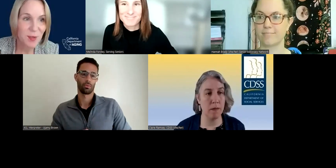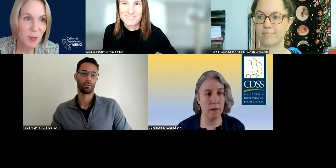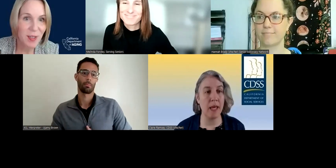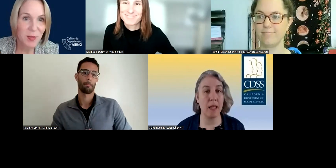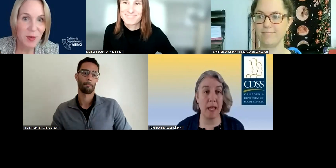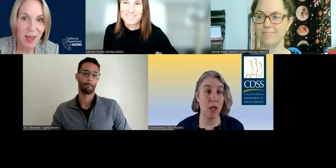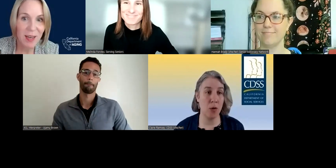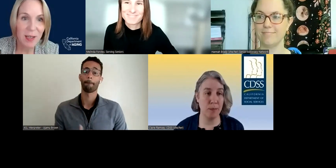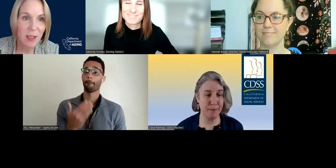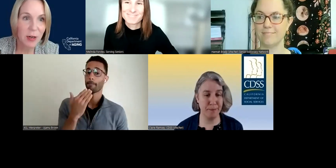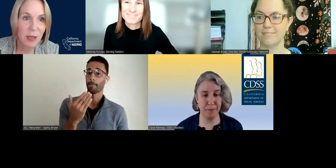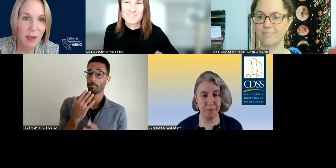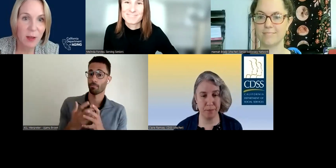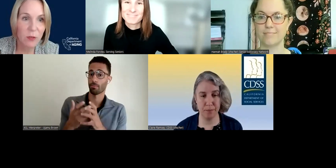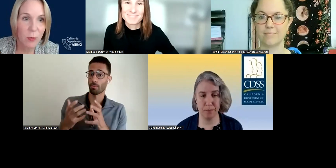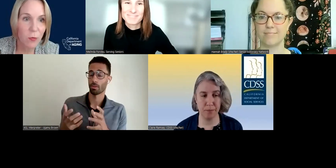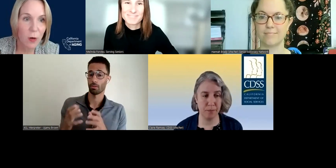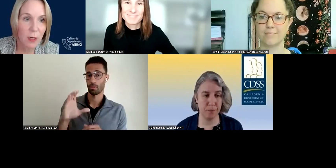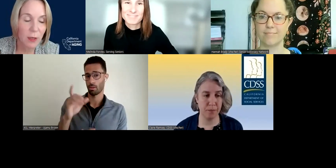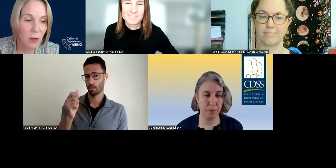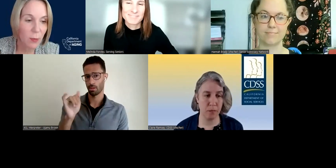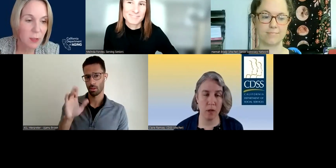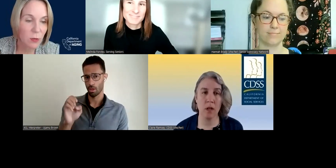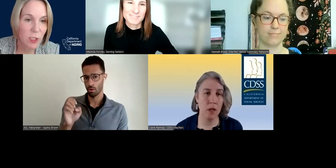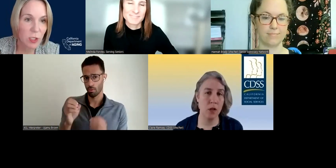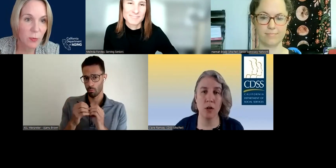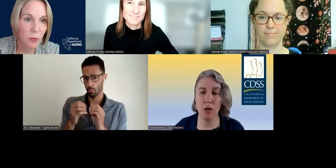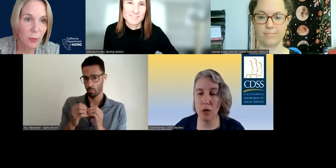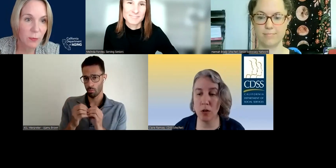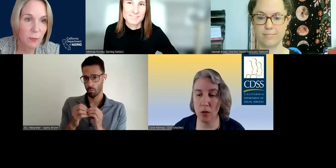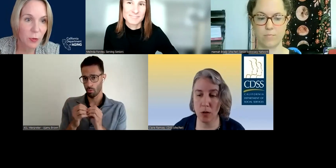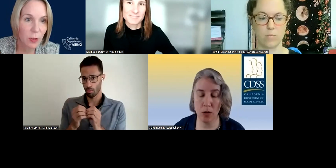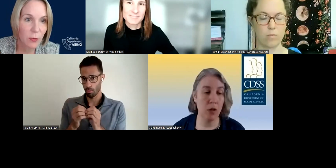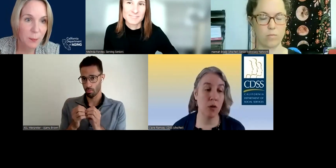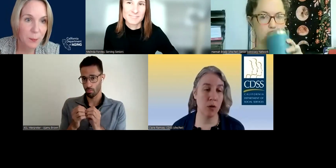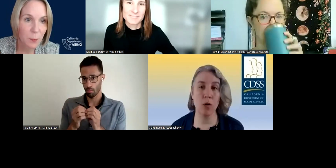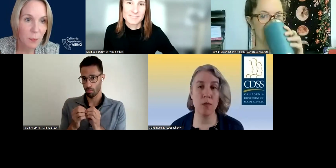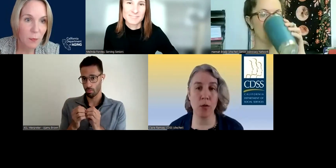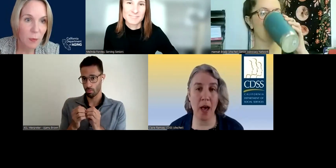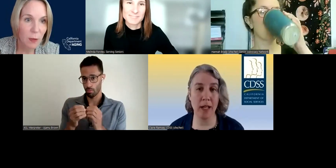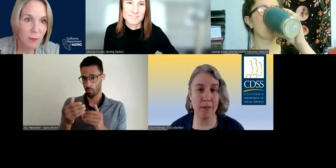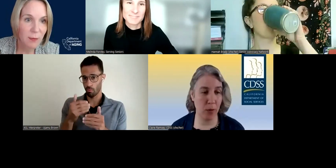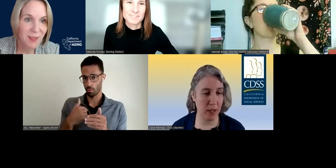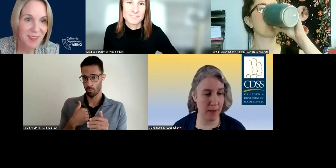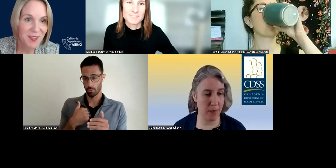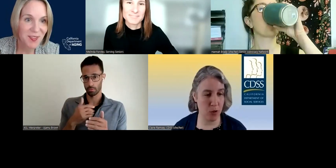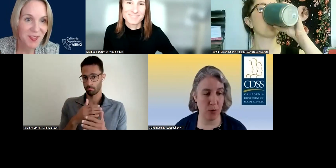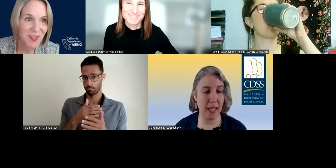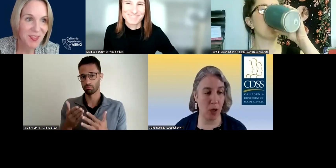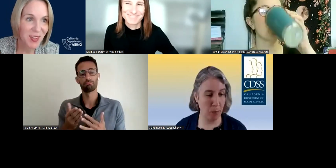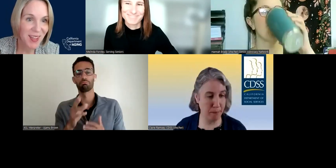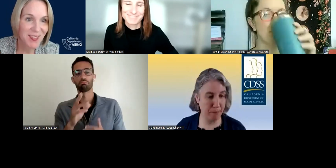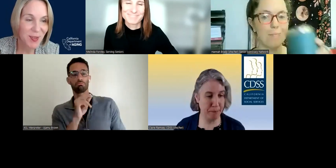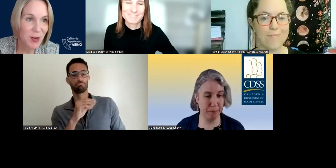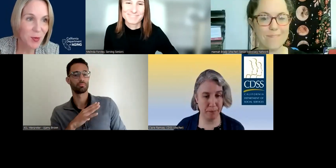Thank you so much for that. Claire, anything else before, any other comments or questions before we? No, that's okay. I'll let everyone else have their turn.